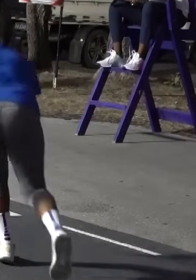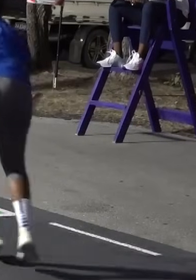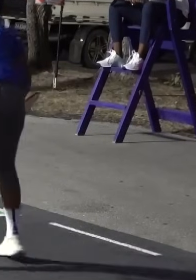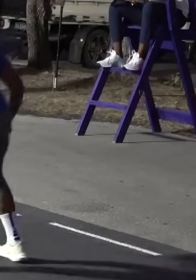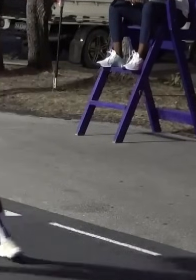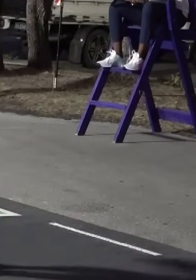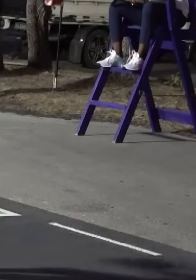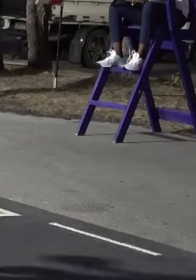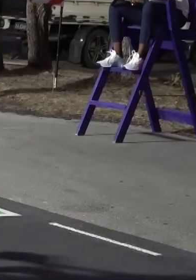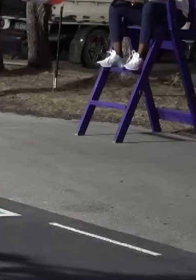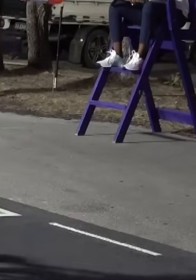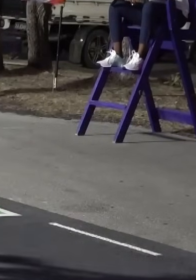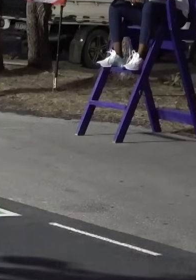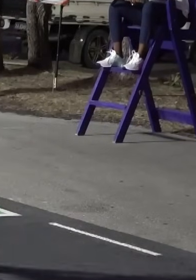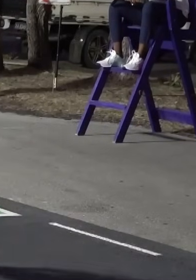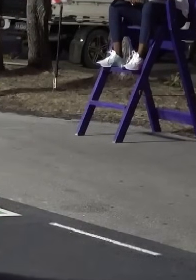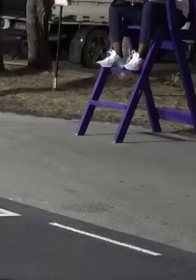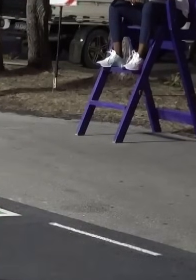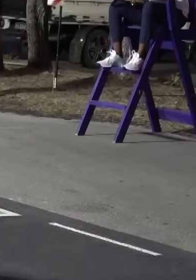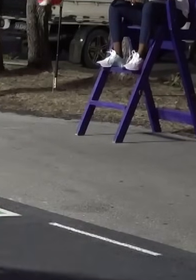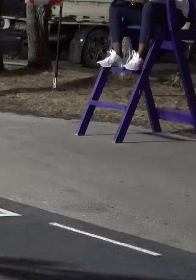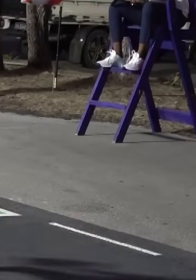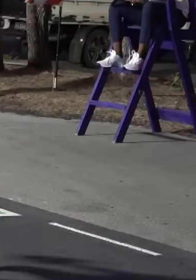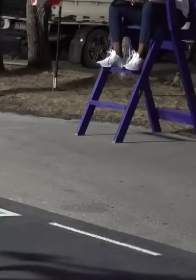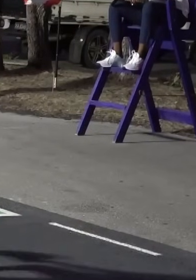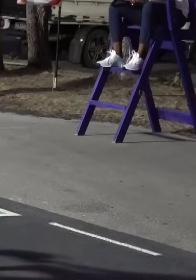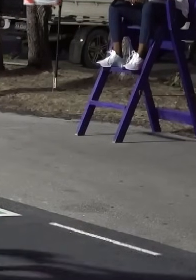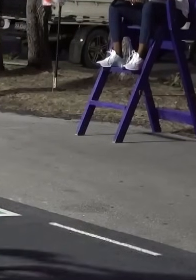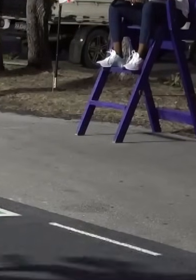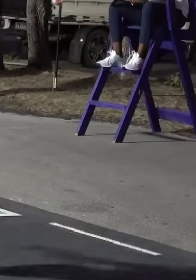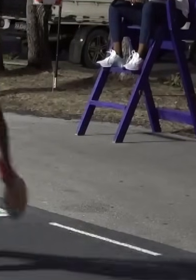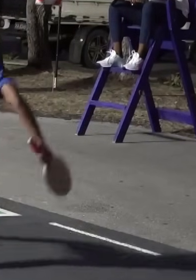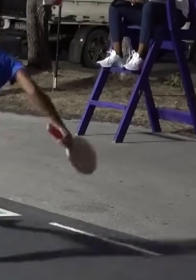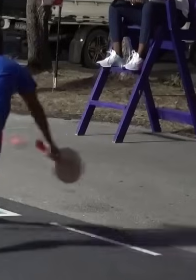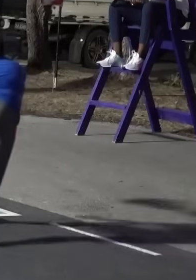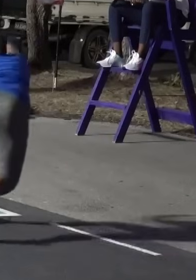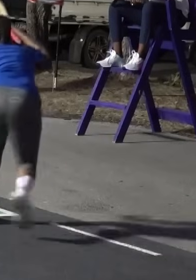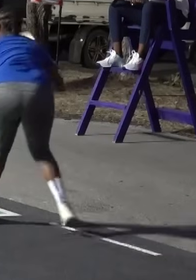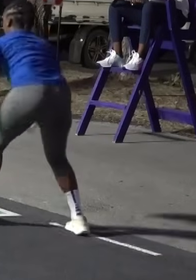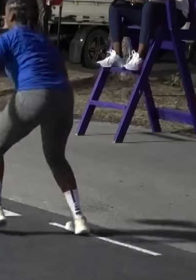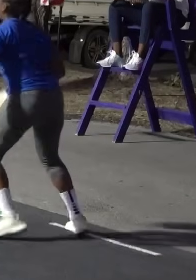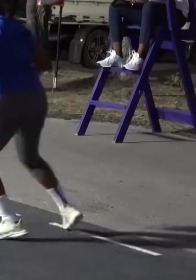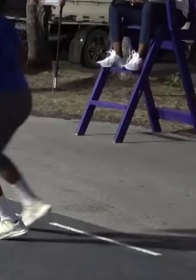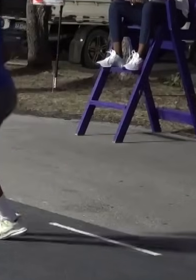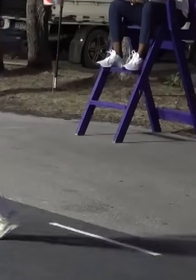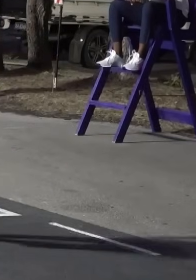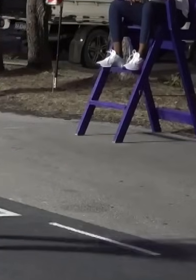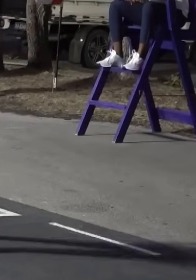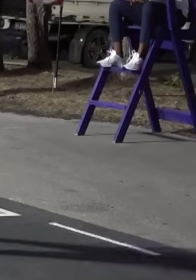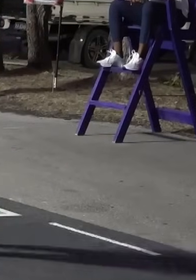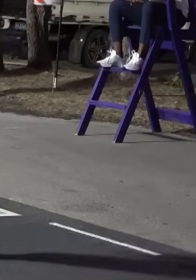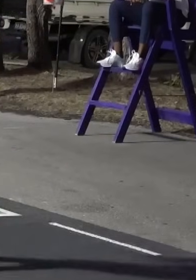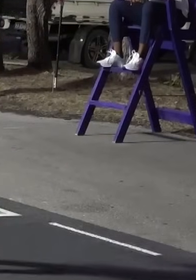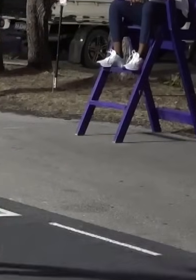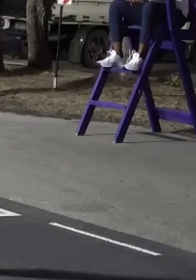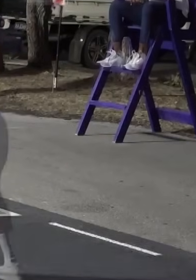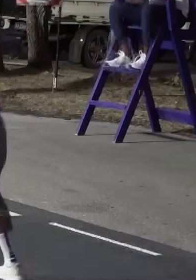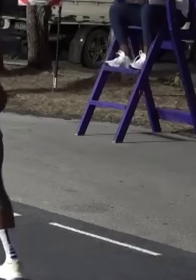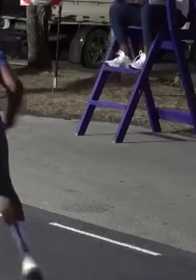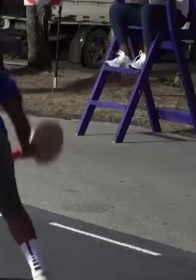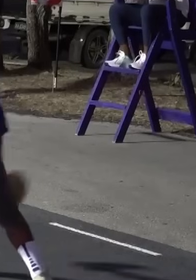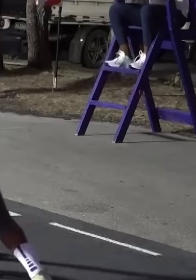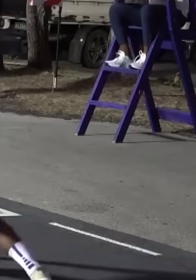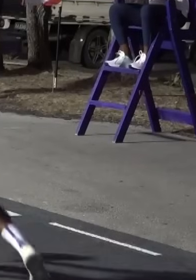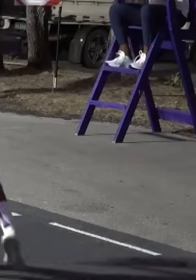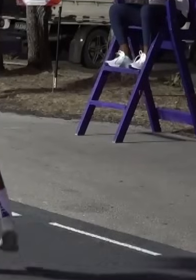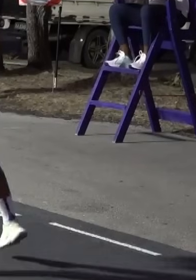sets encounter. Ashby benefiting early from an unforced error, Cumberbatch hitting this one out of bounds.